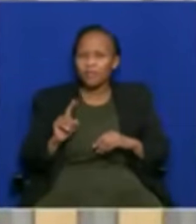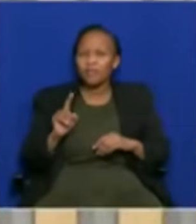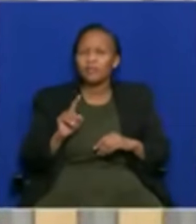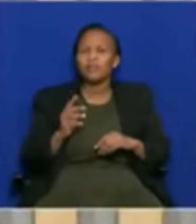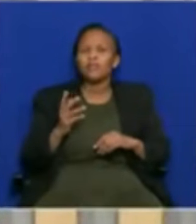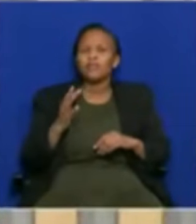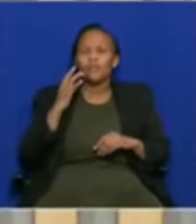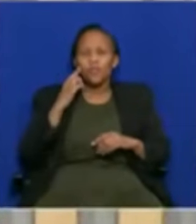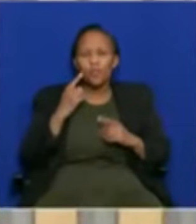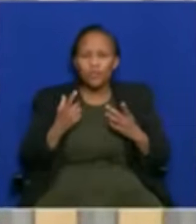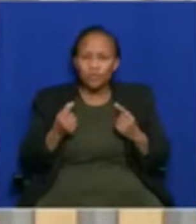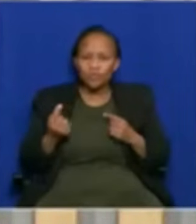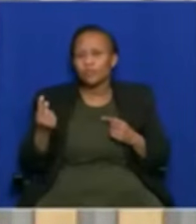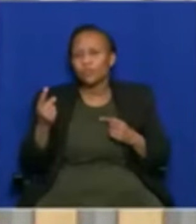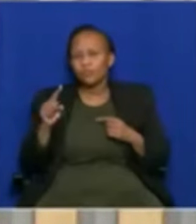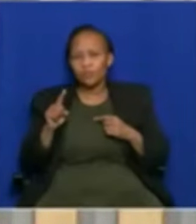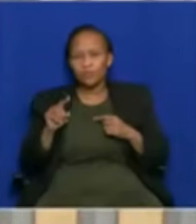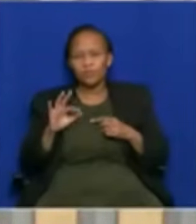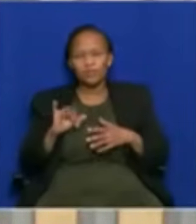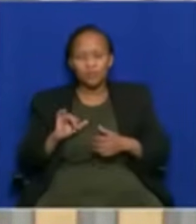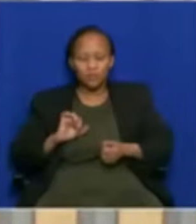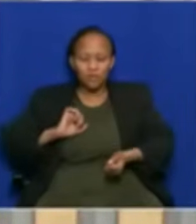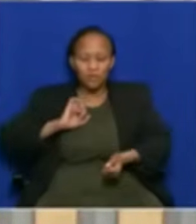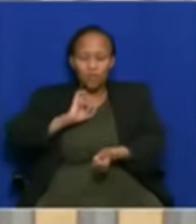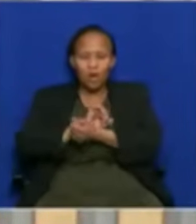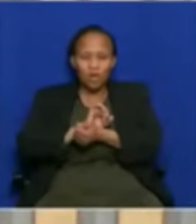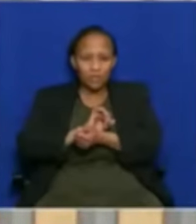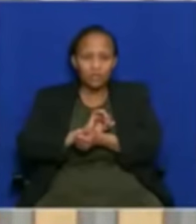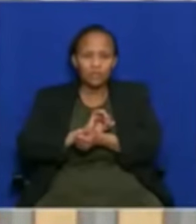arrest warrant affidavit when it was in there.